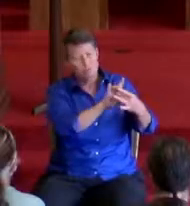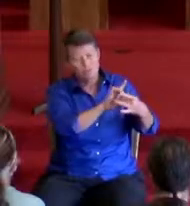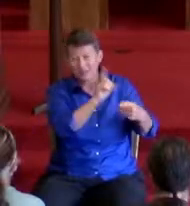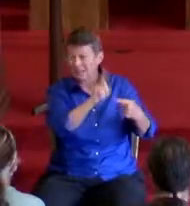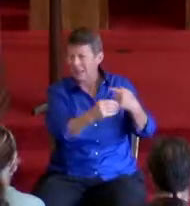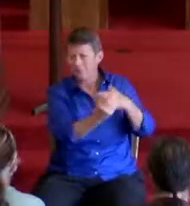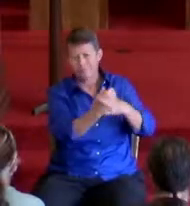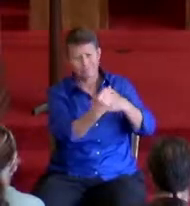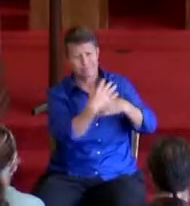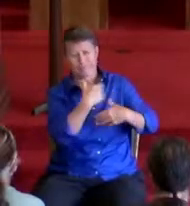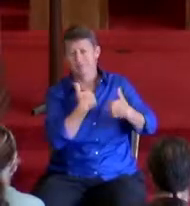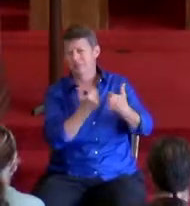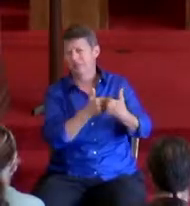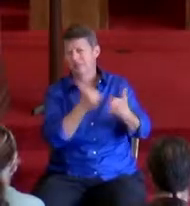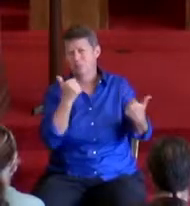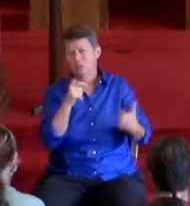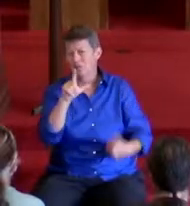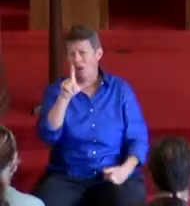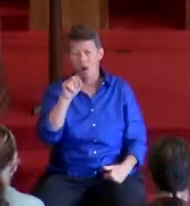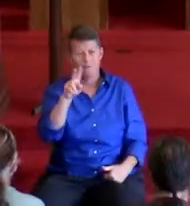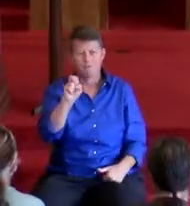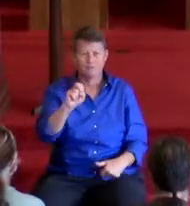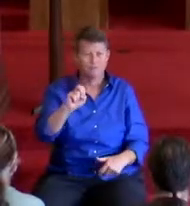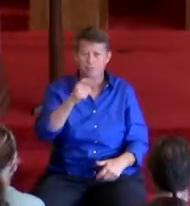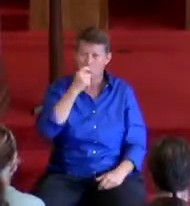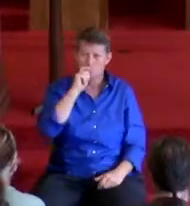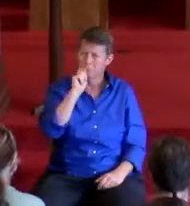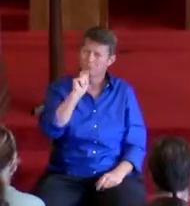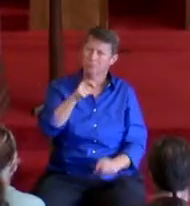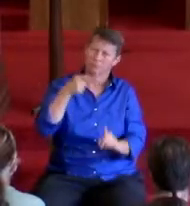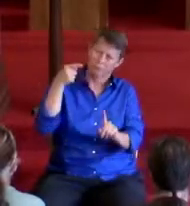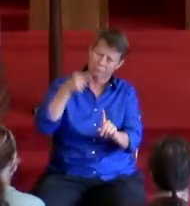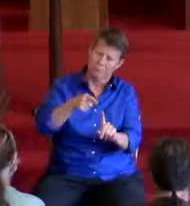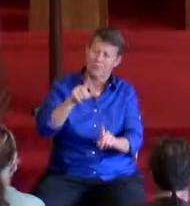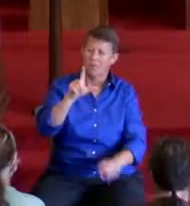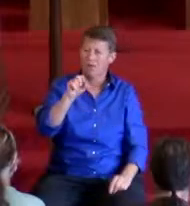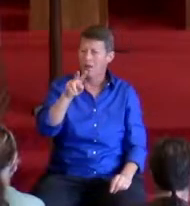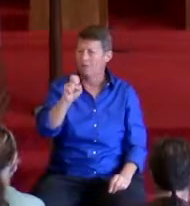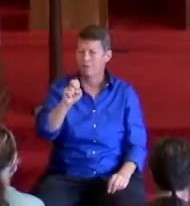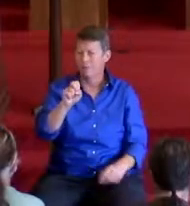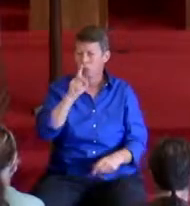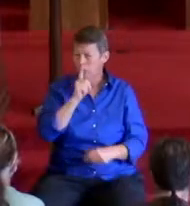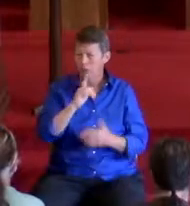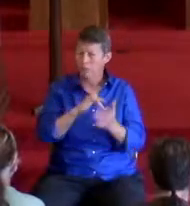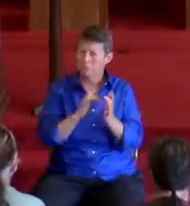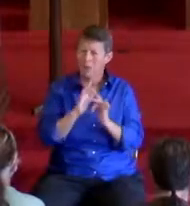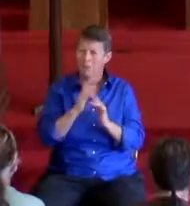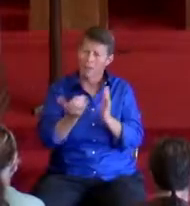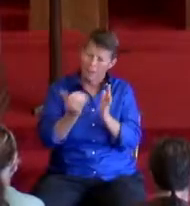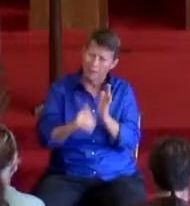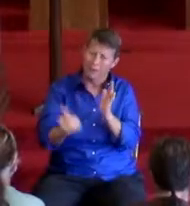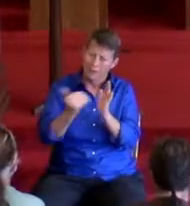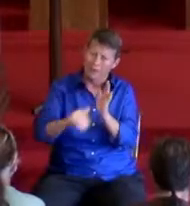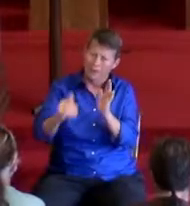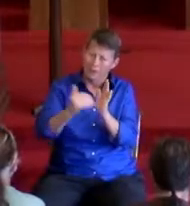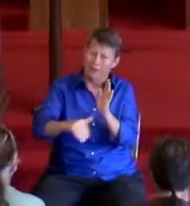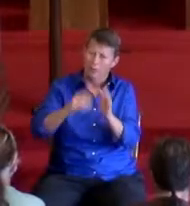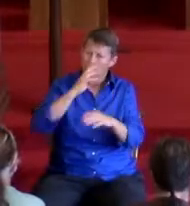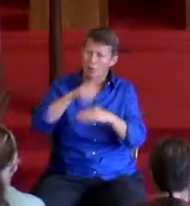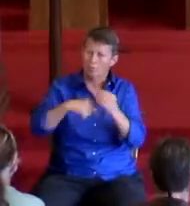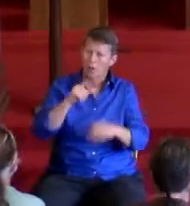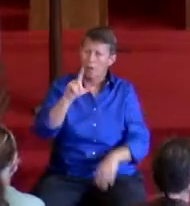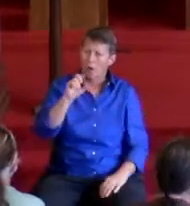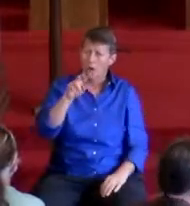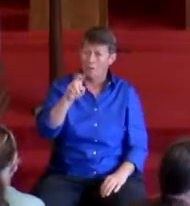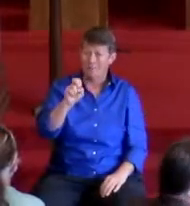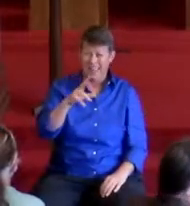Love. That's really the continuing and repeating story of the Bible. And you know how messy